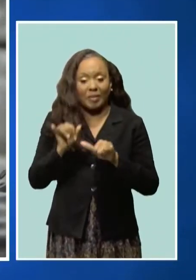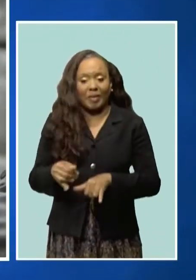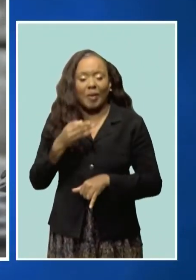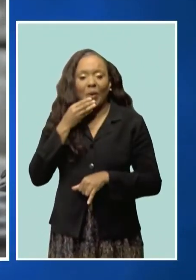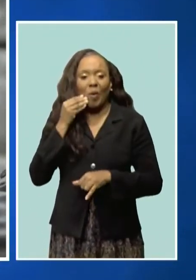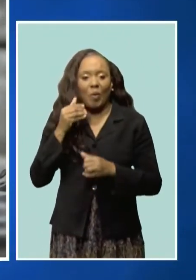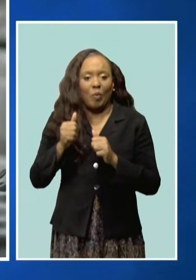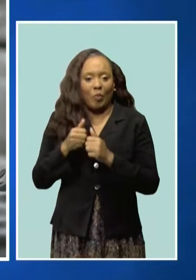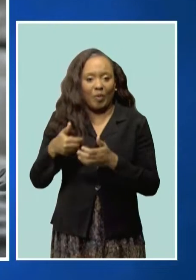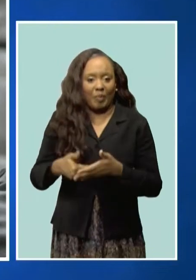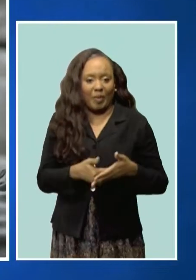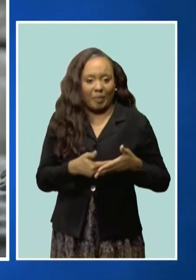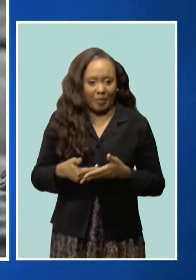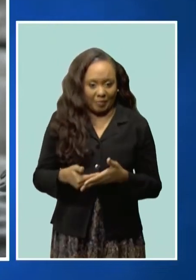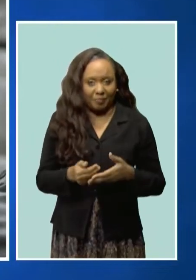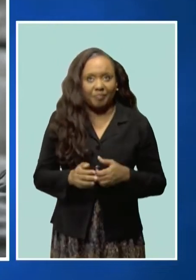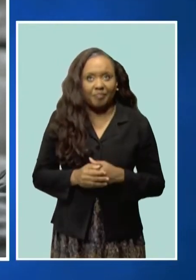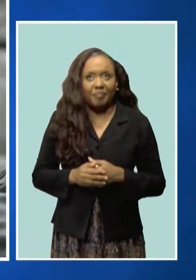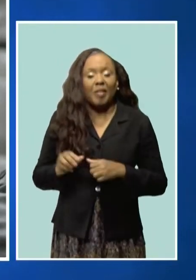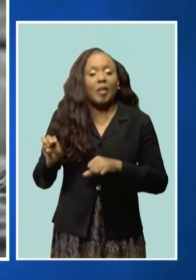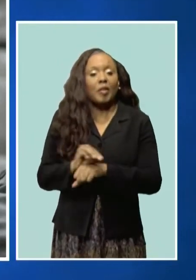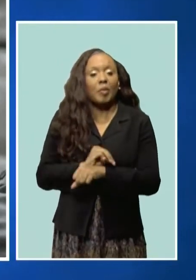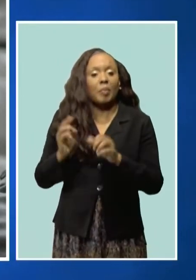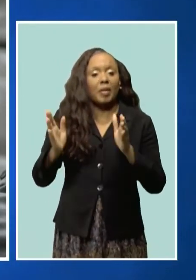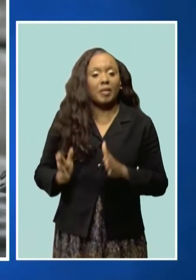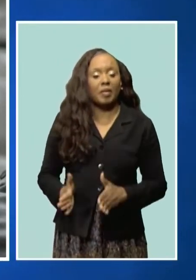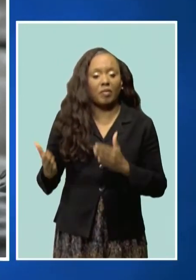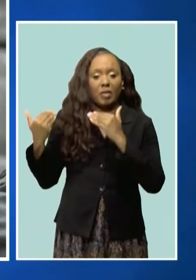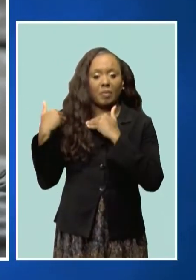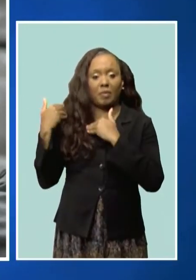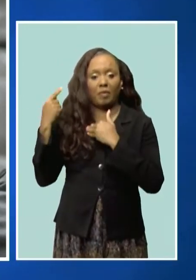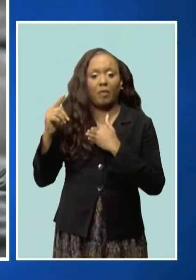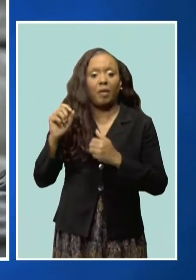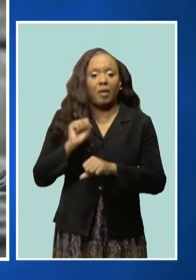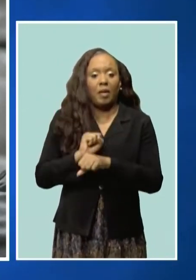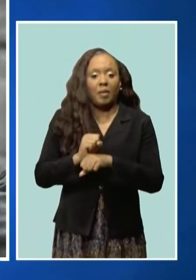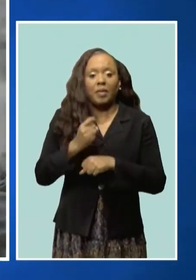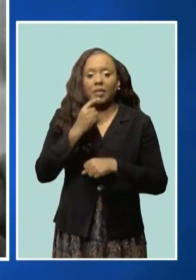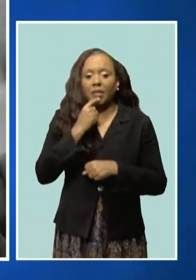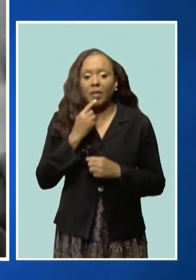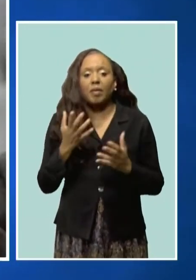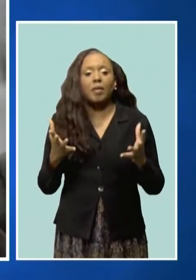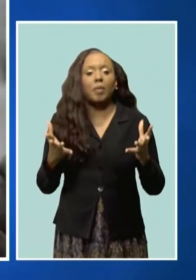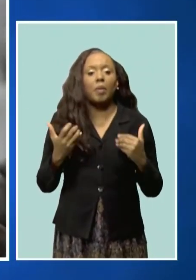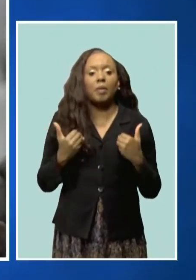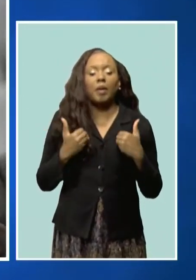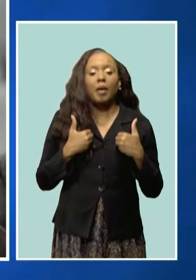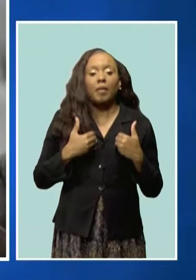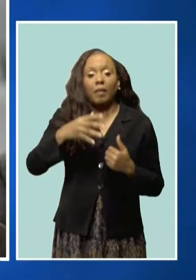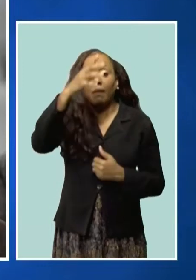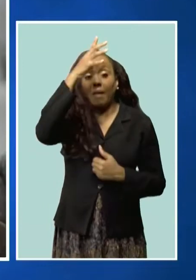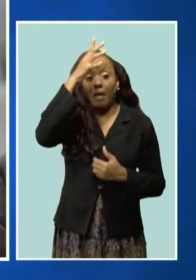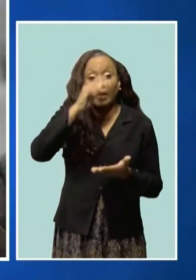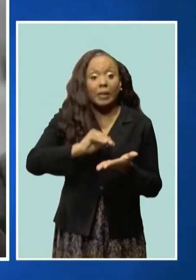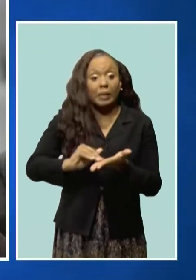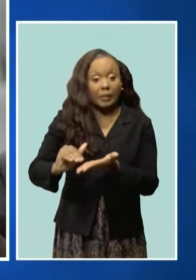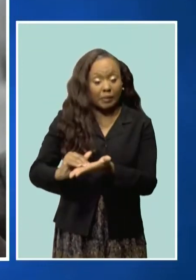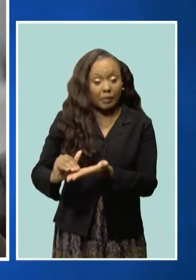evening. He said while the initial proposal had been for the introduction of paternity leave, the issue of